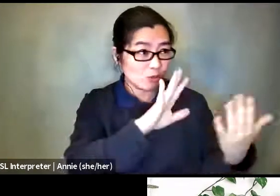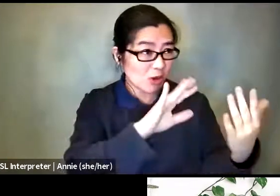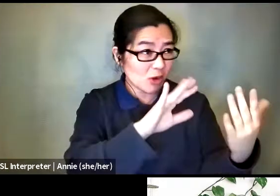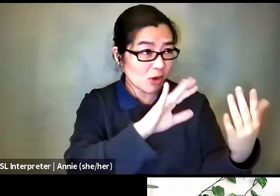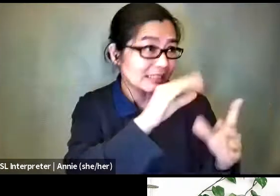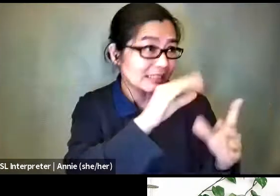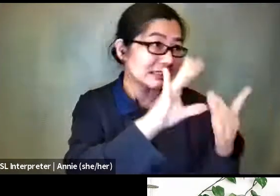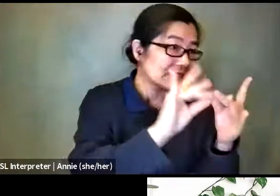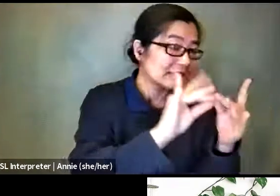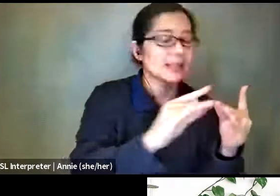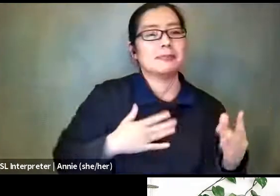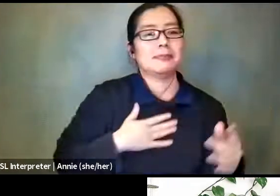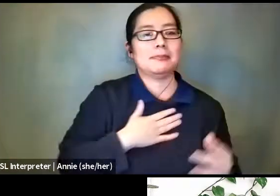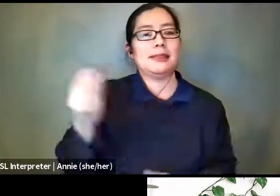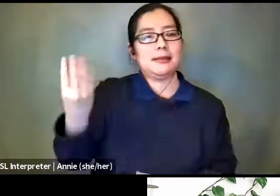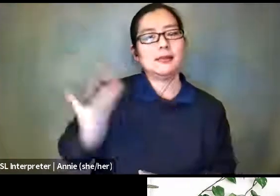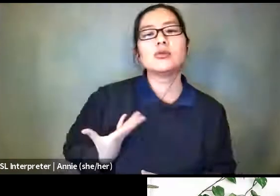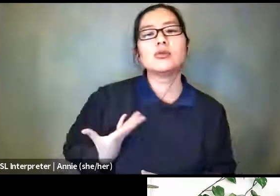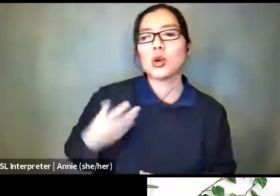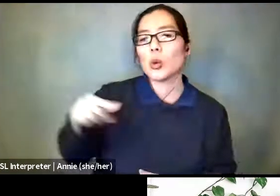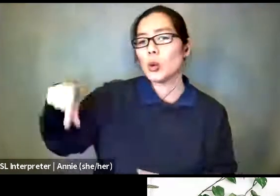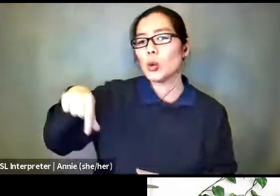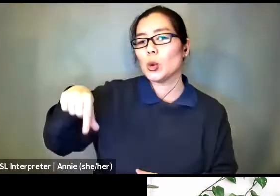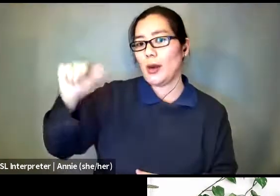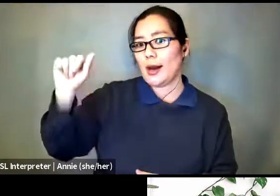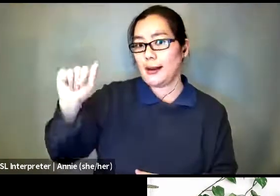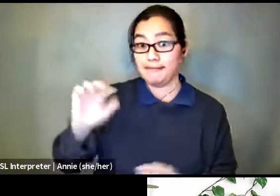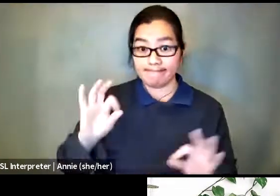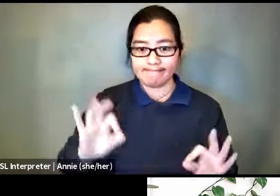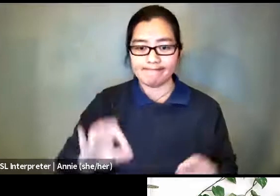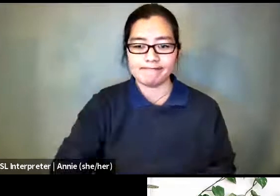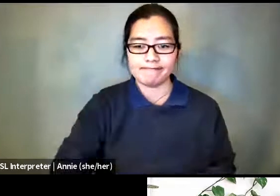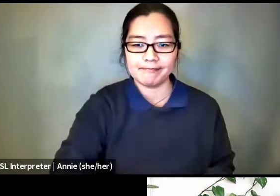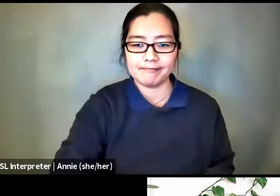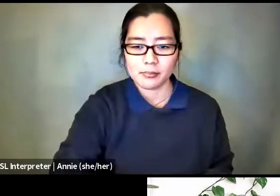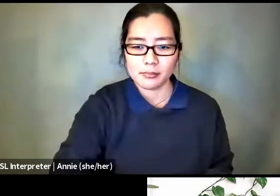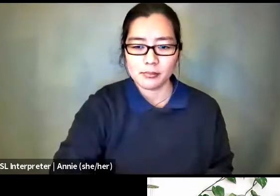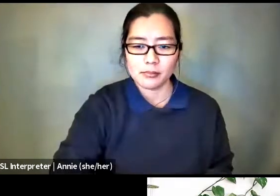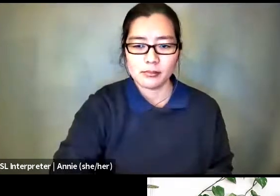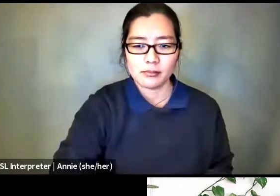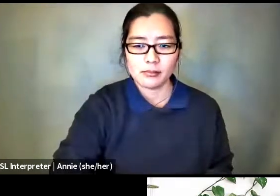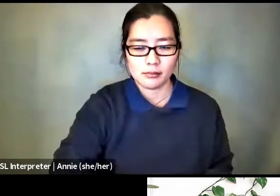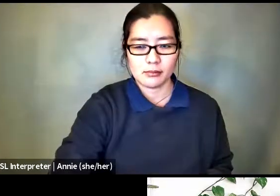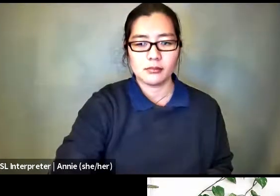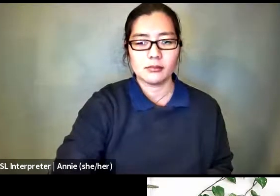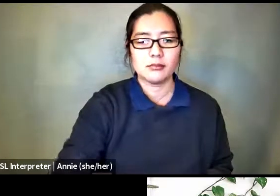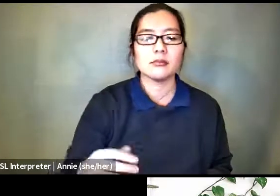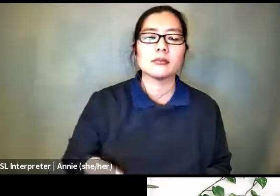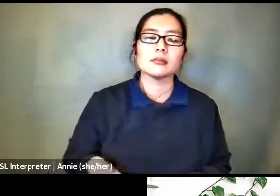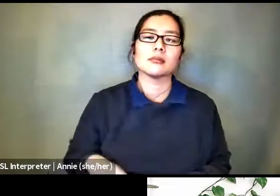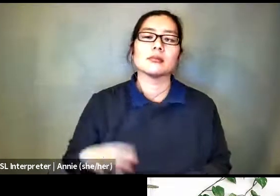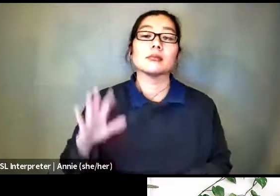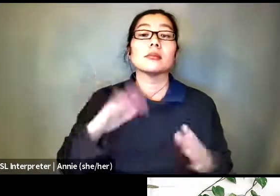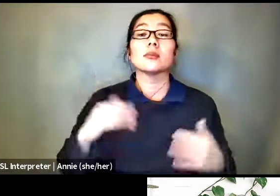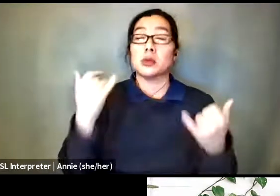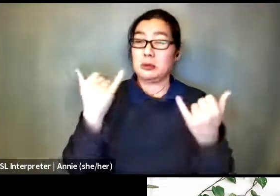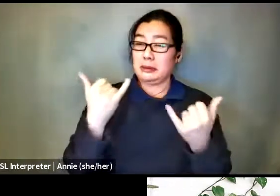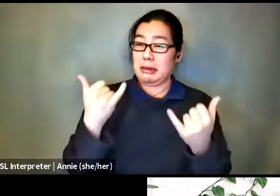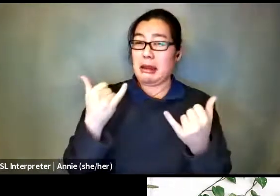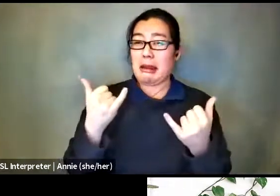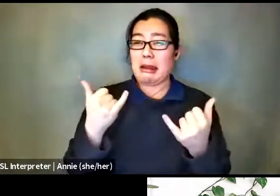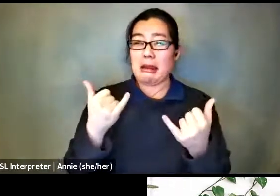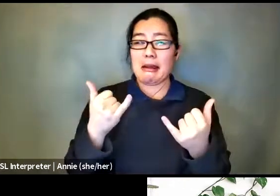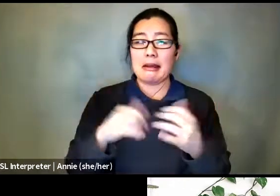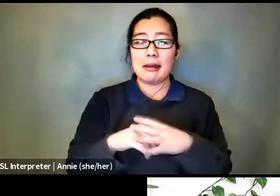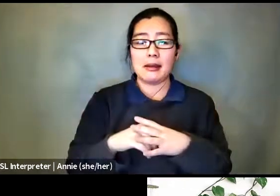them. Awesome. So today I want to just kind of